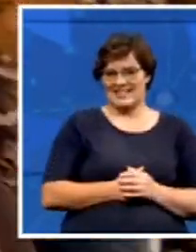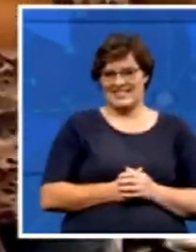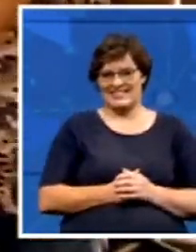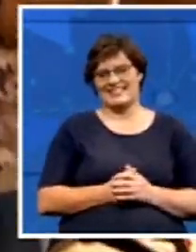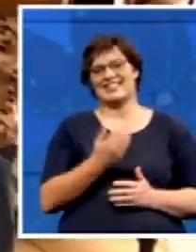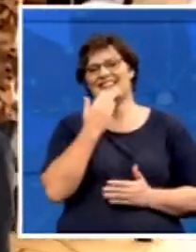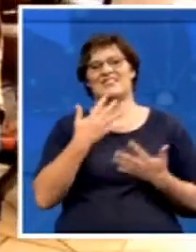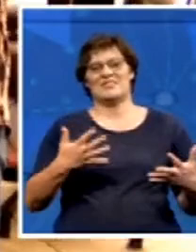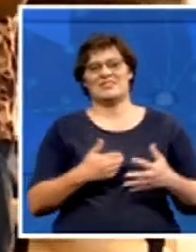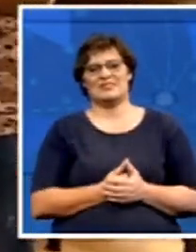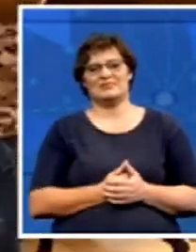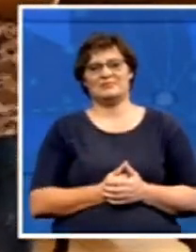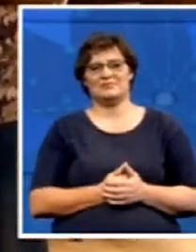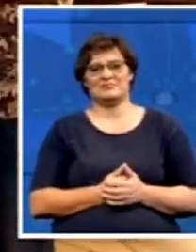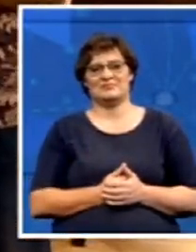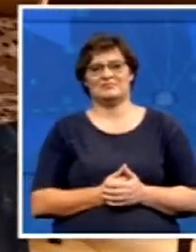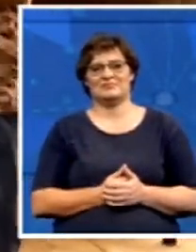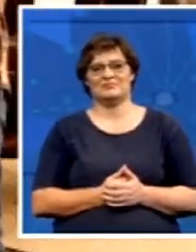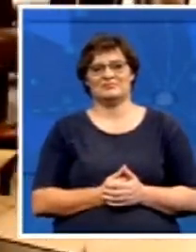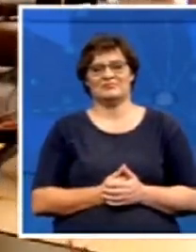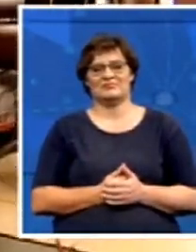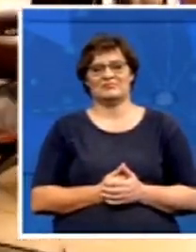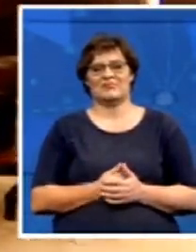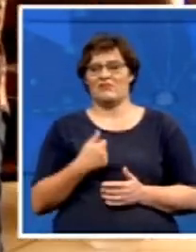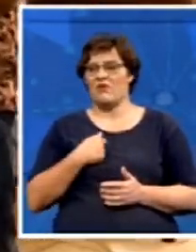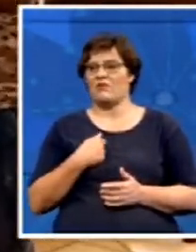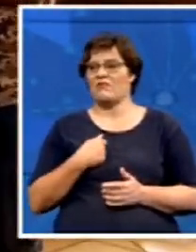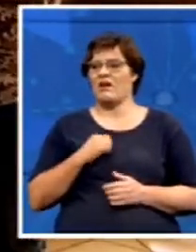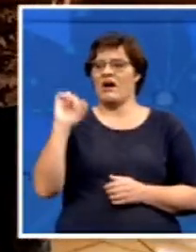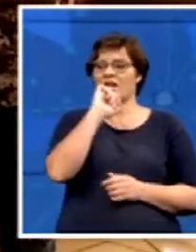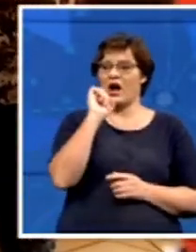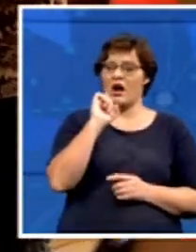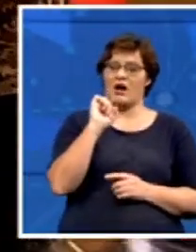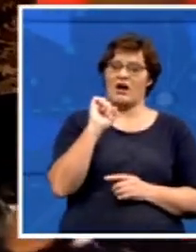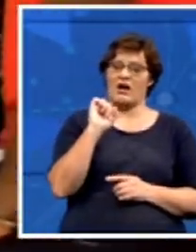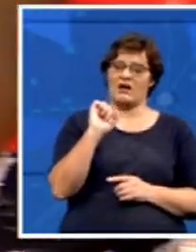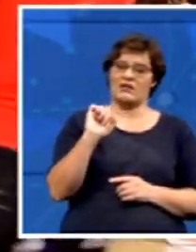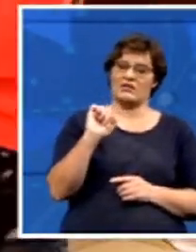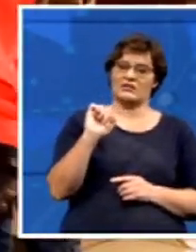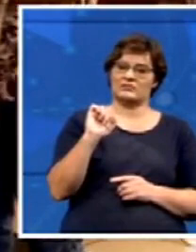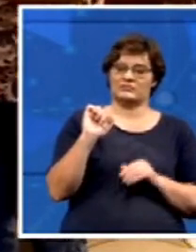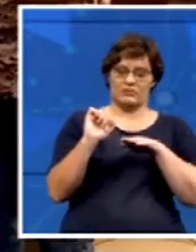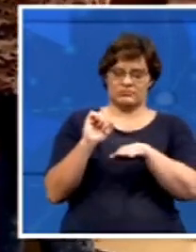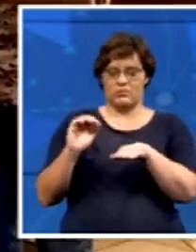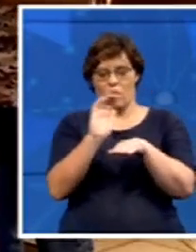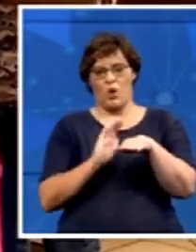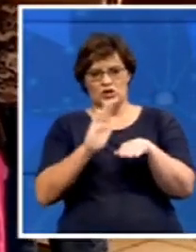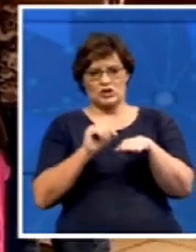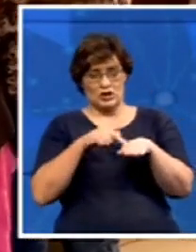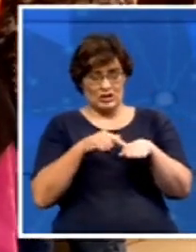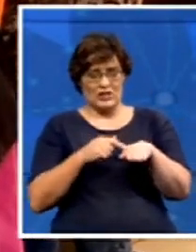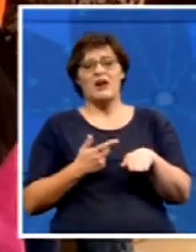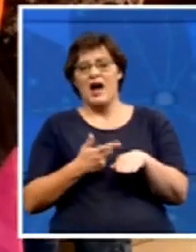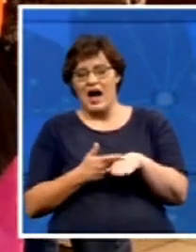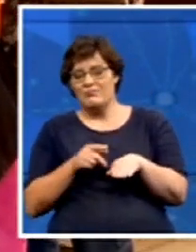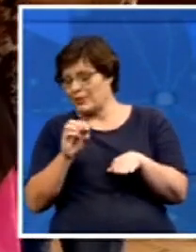is, Desiree. Managed to walk from a car wash to a salon at this stage. A massive inconvenience because the